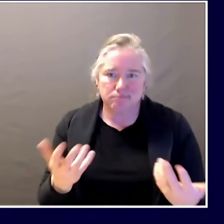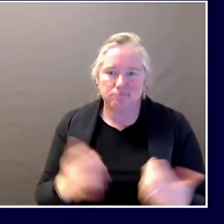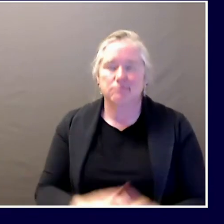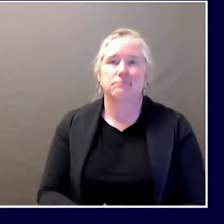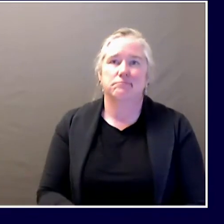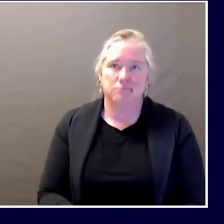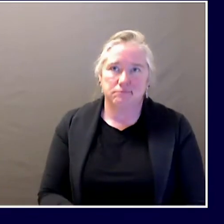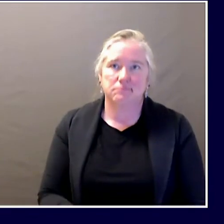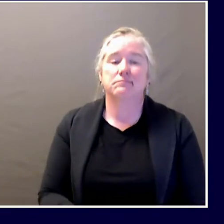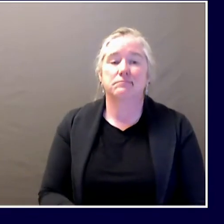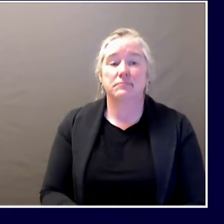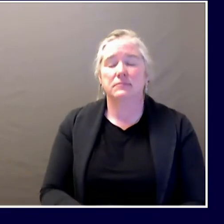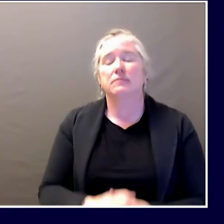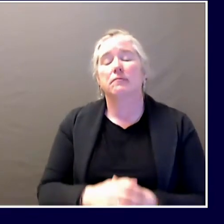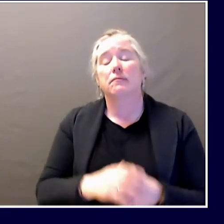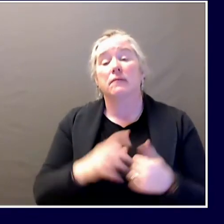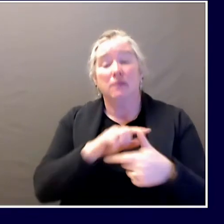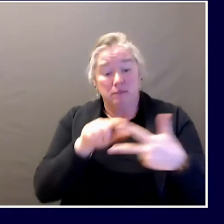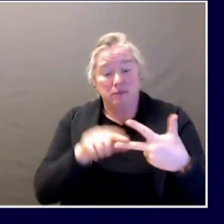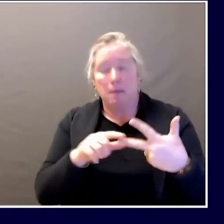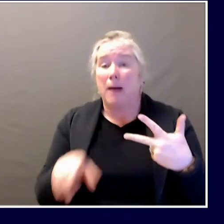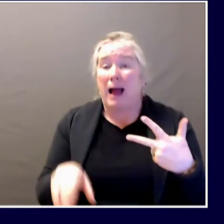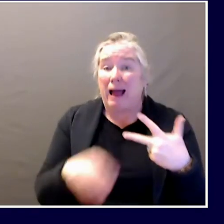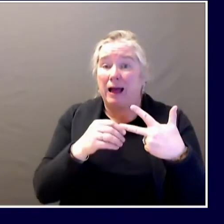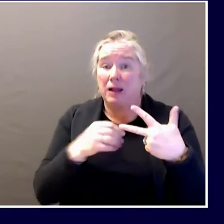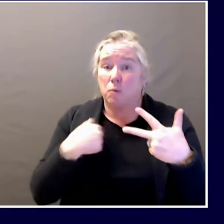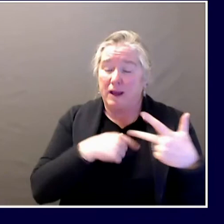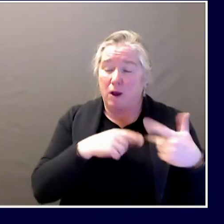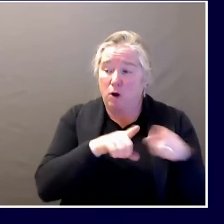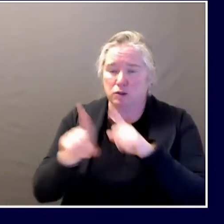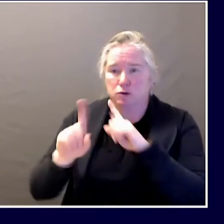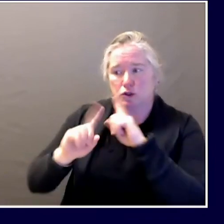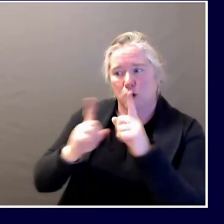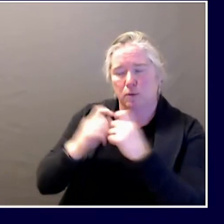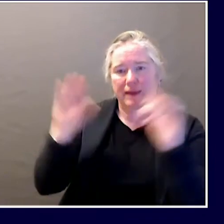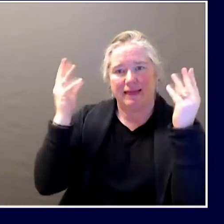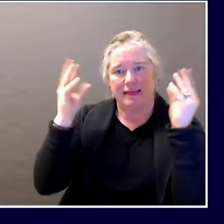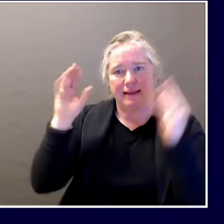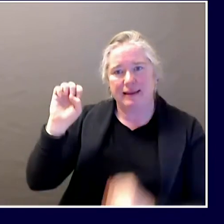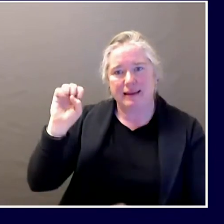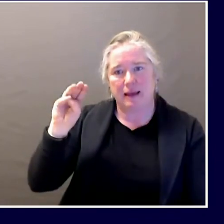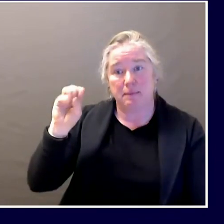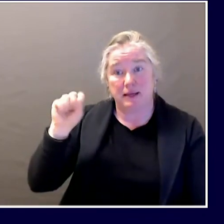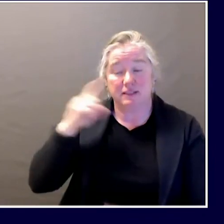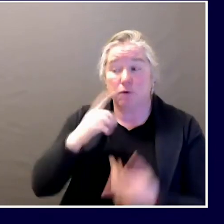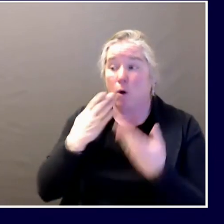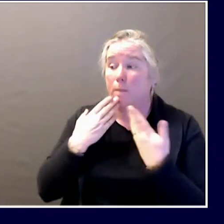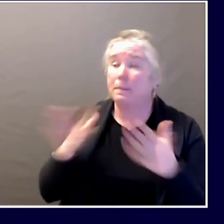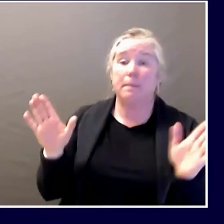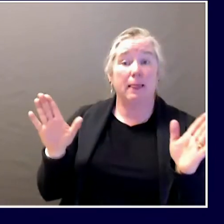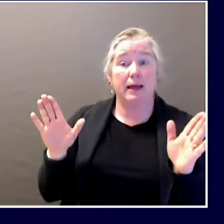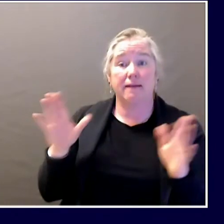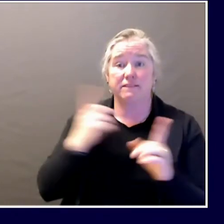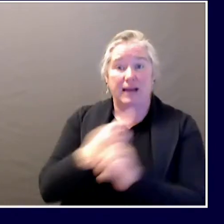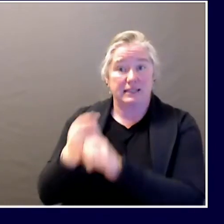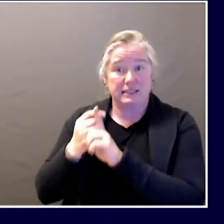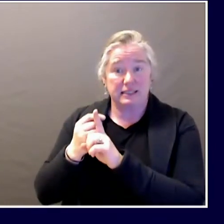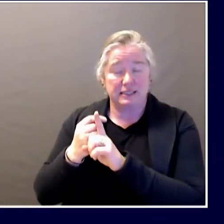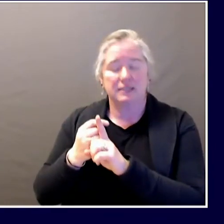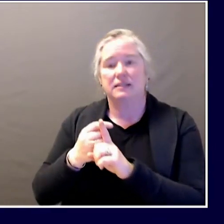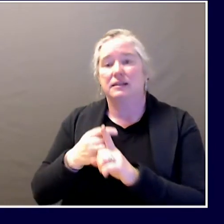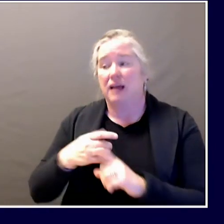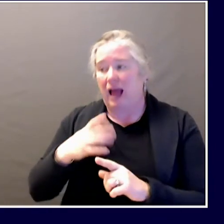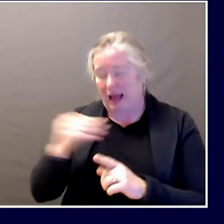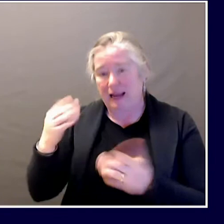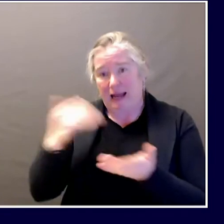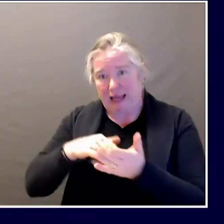with EMS clinicians to do on-site clinics open to the public, particularly in those areas of need. But